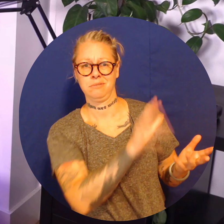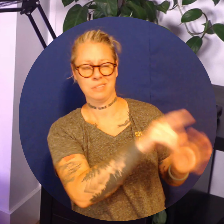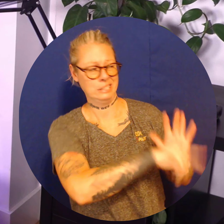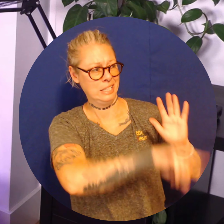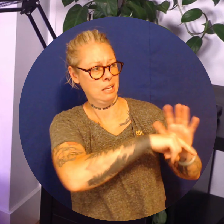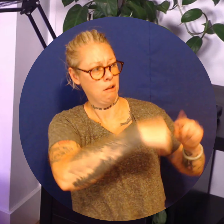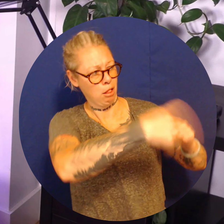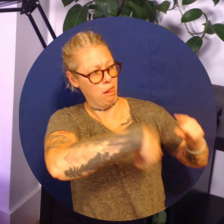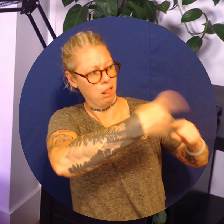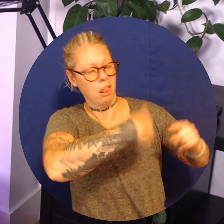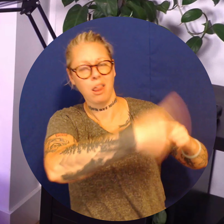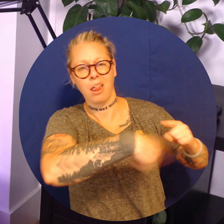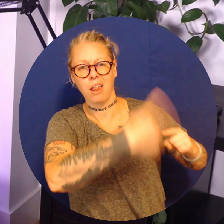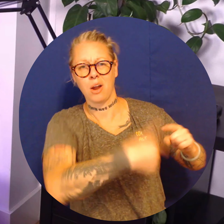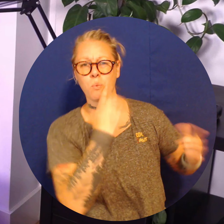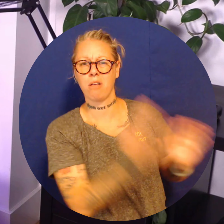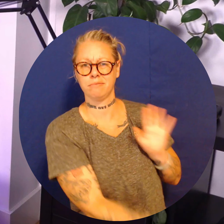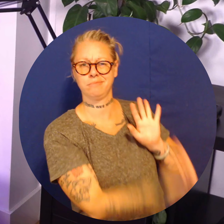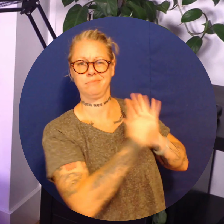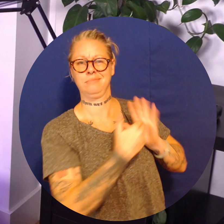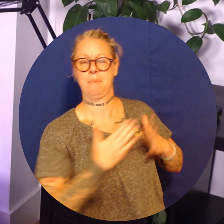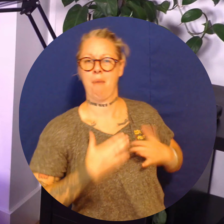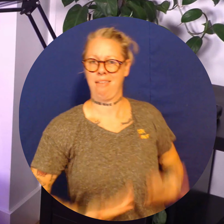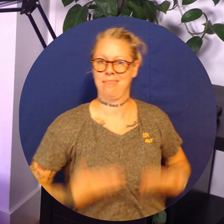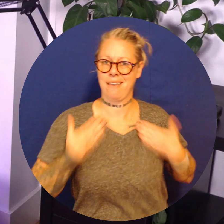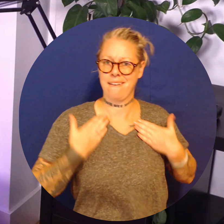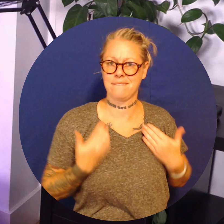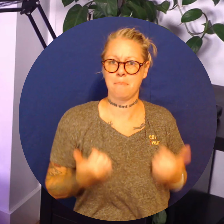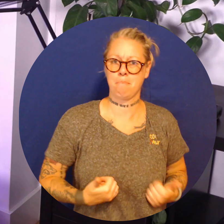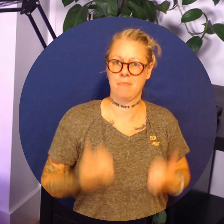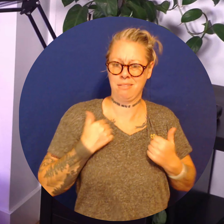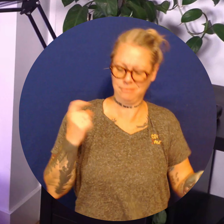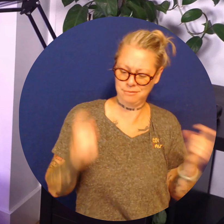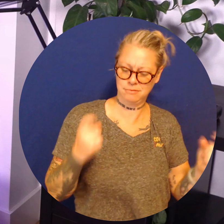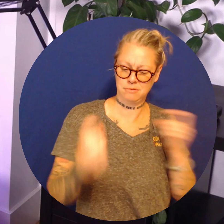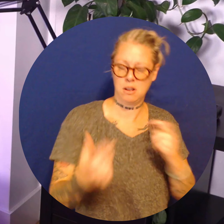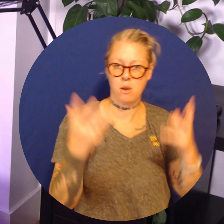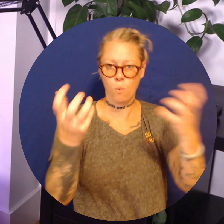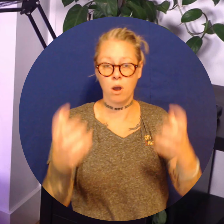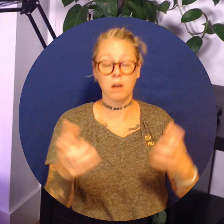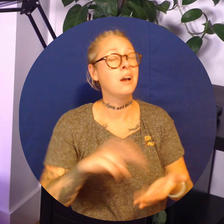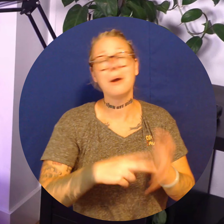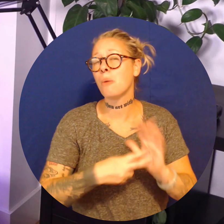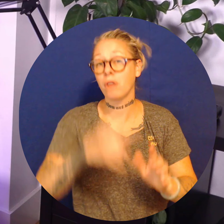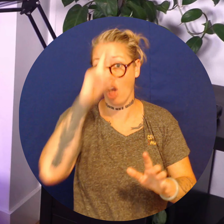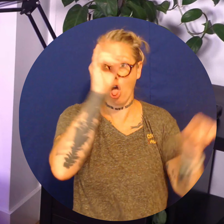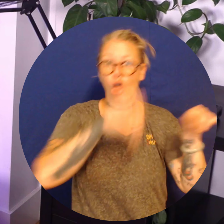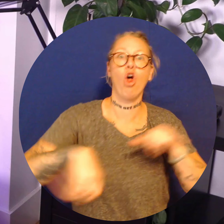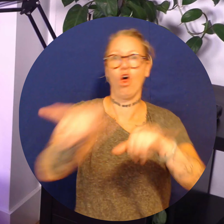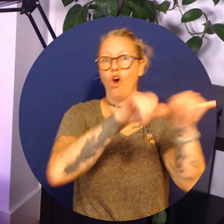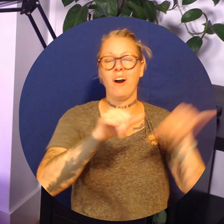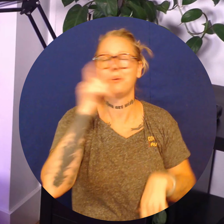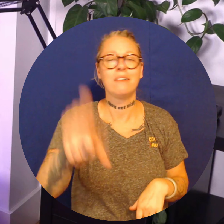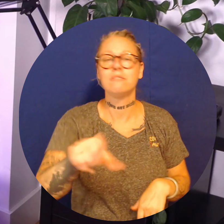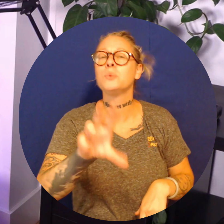like you know complete opposition of like the things i believe in and i don't mean like we all have to think the same but i